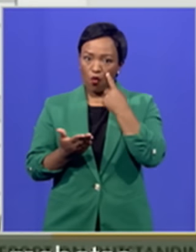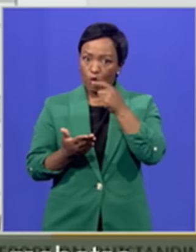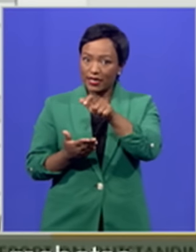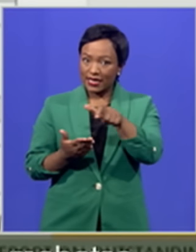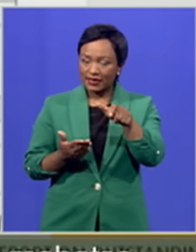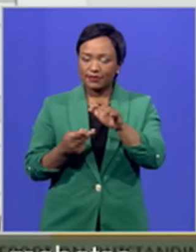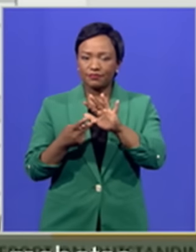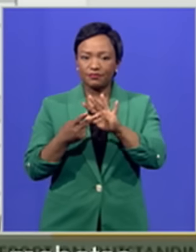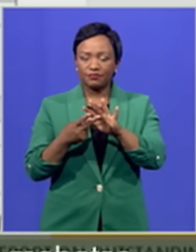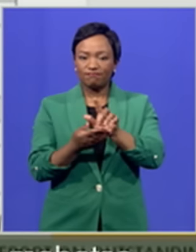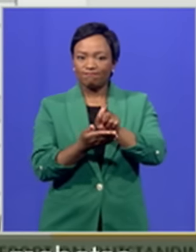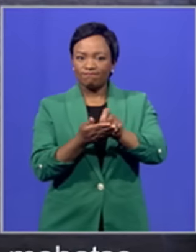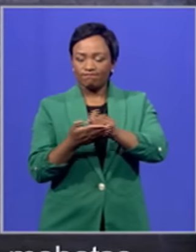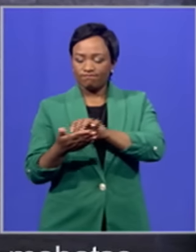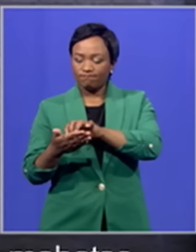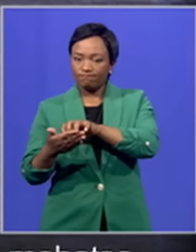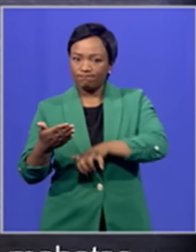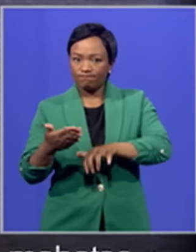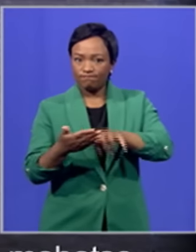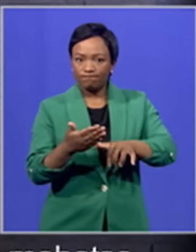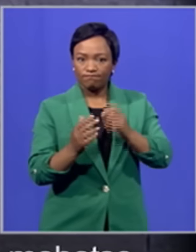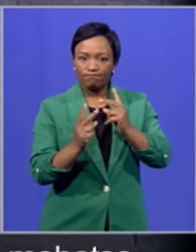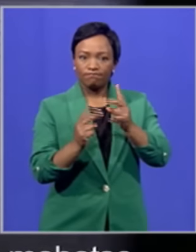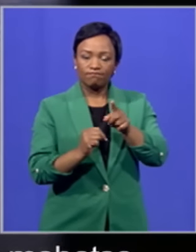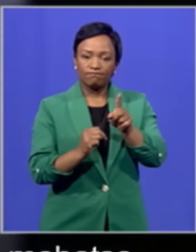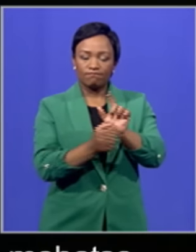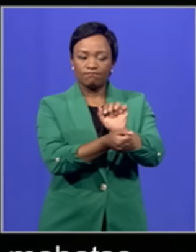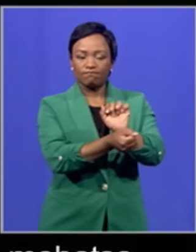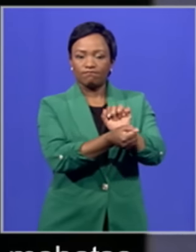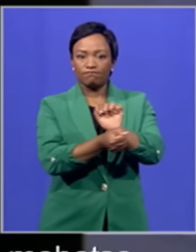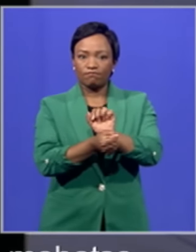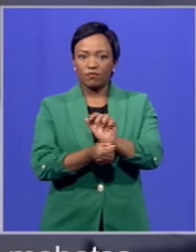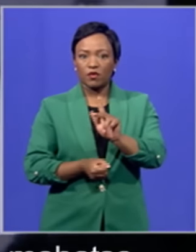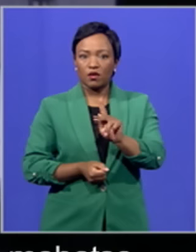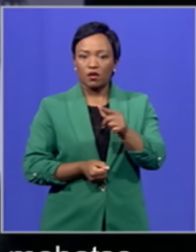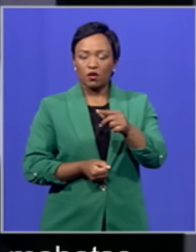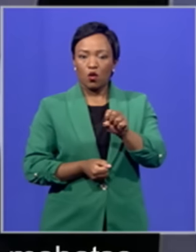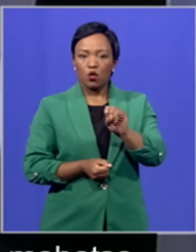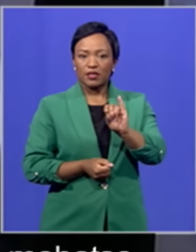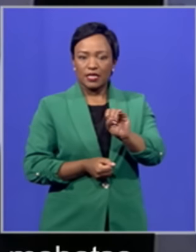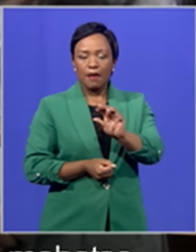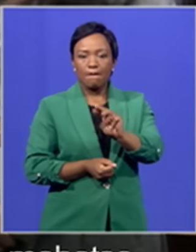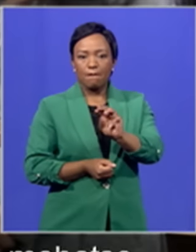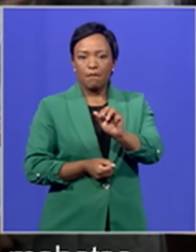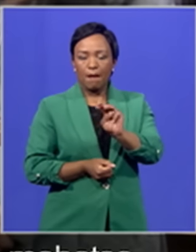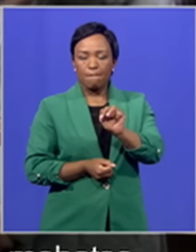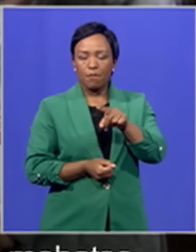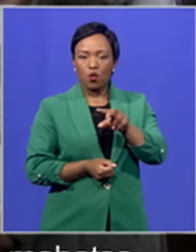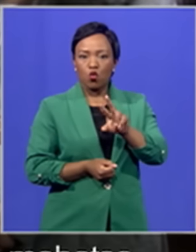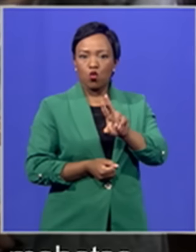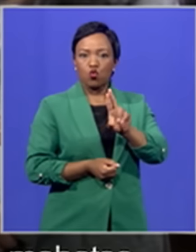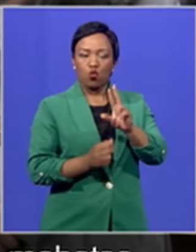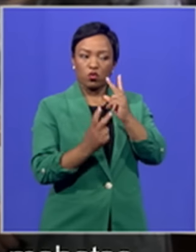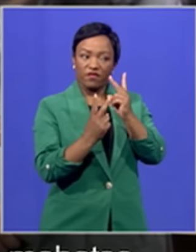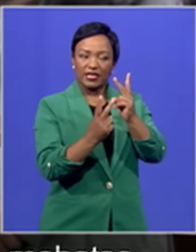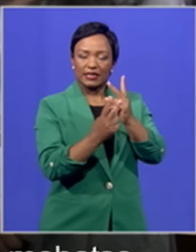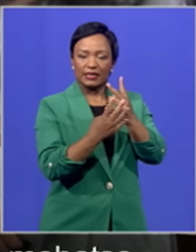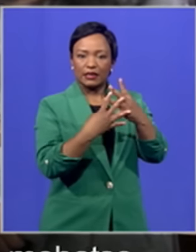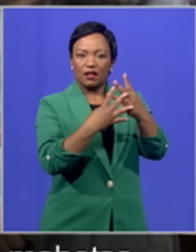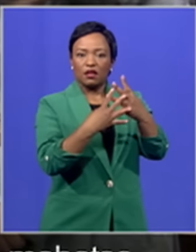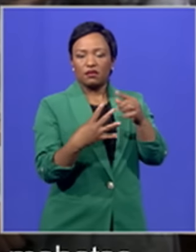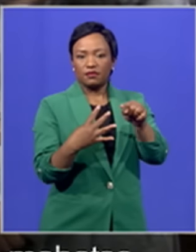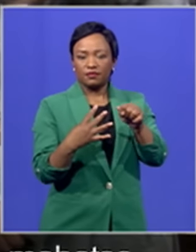di ngwadilego ga mmogo le wa etela lefelo la tshokololo ya bagolegwa la Kgoši Mampuru ka Pretoria, fao komiti tla go gadika Vosimosi Cat